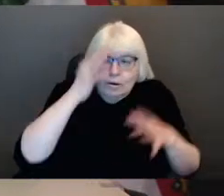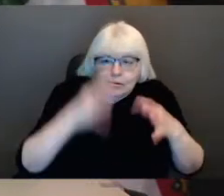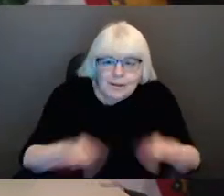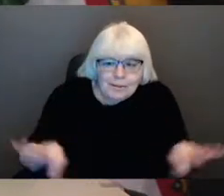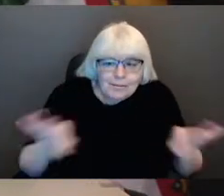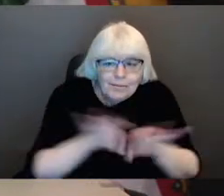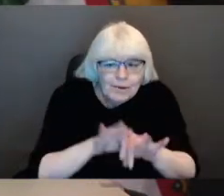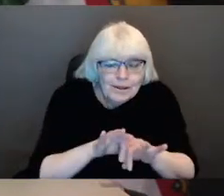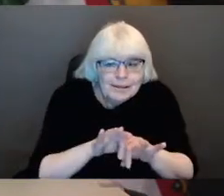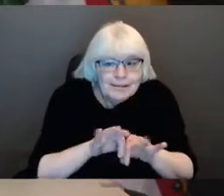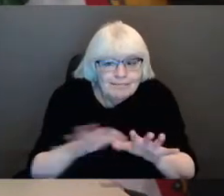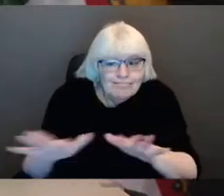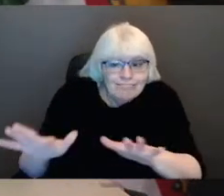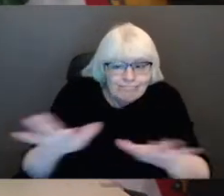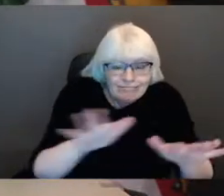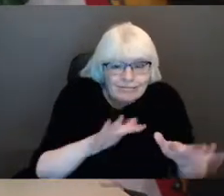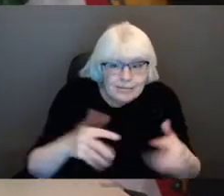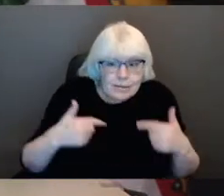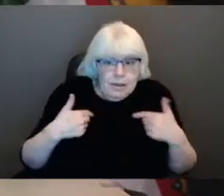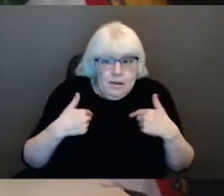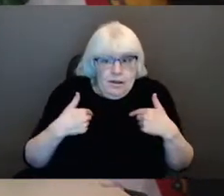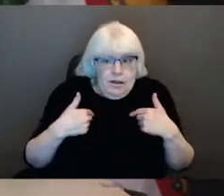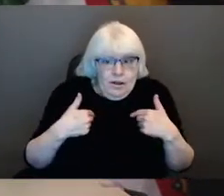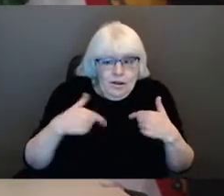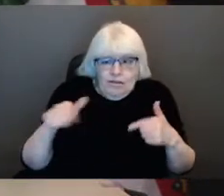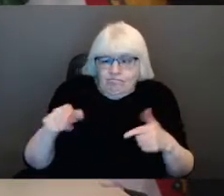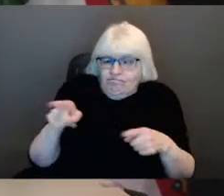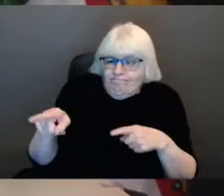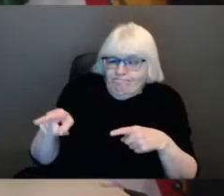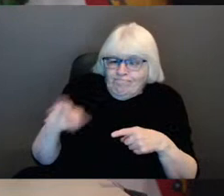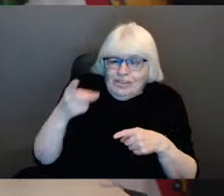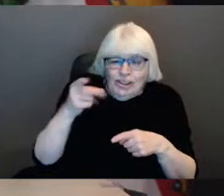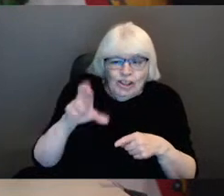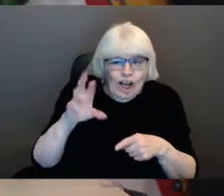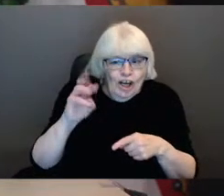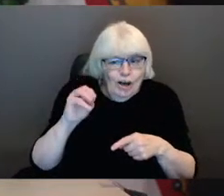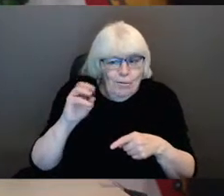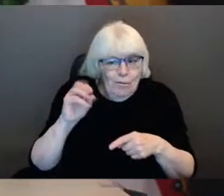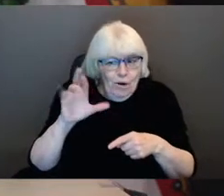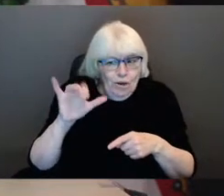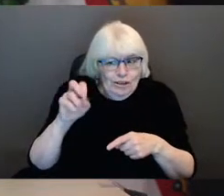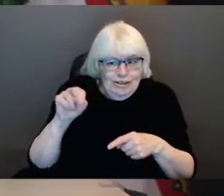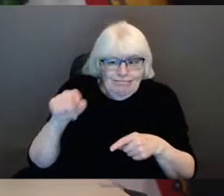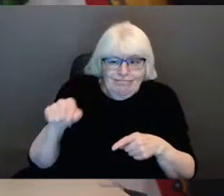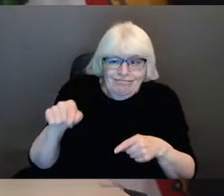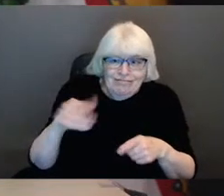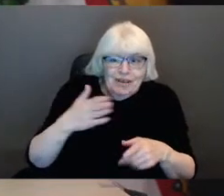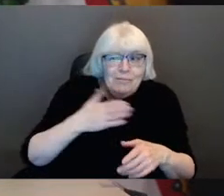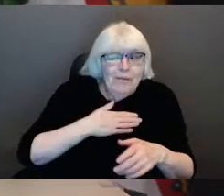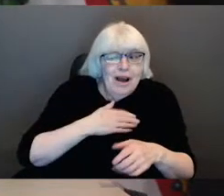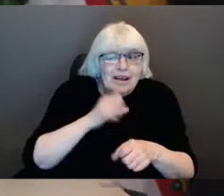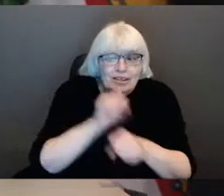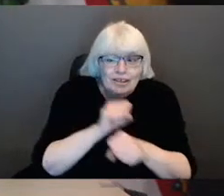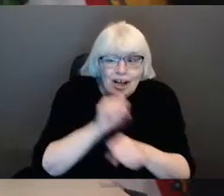so than Dr. Morrison for sure in the job that I'm in. But we've had people saying